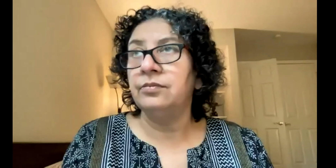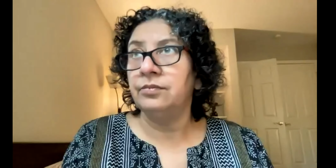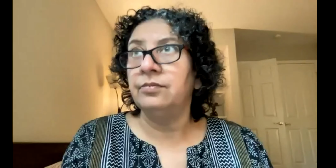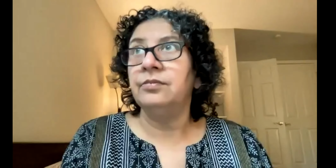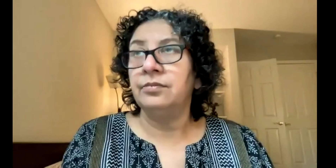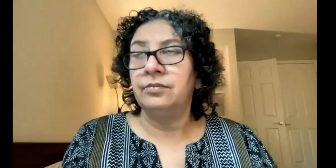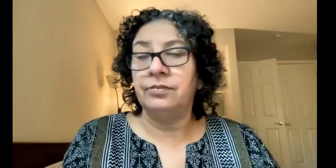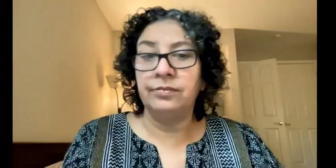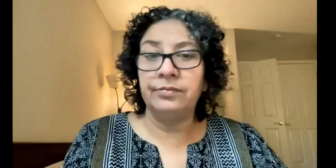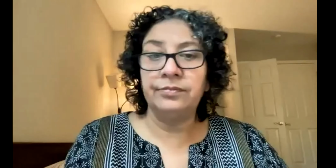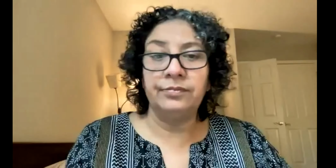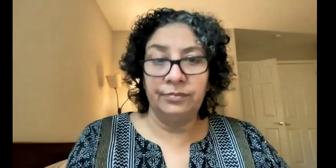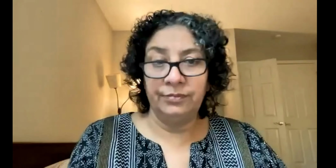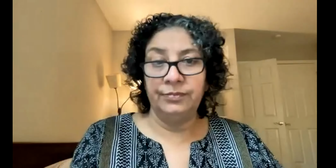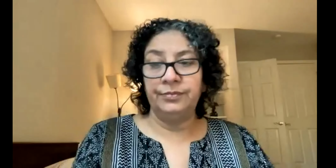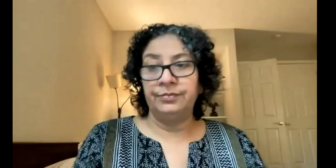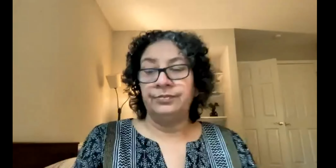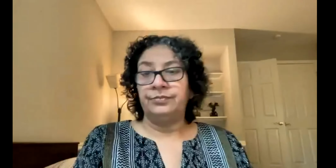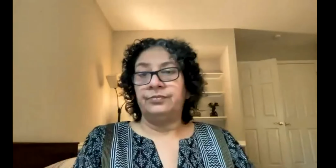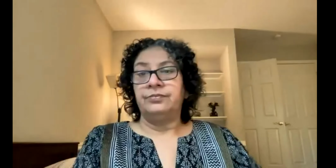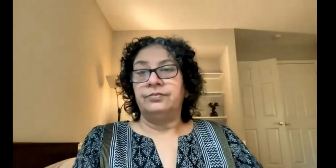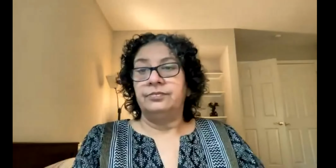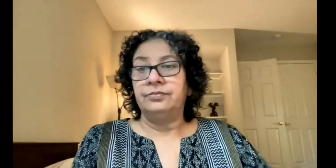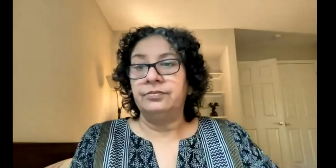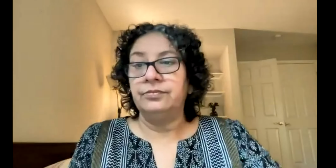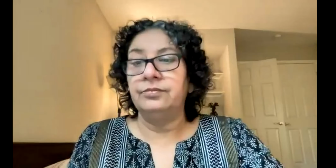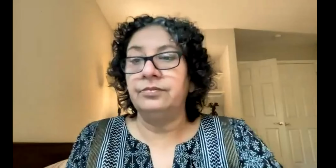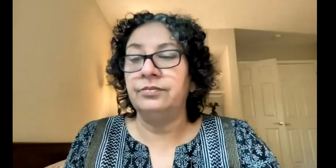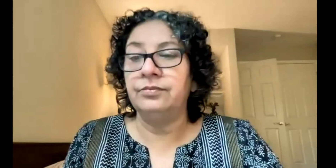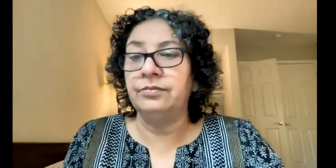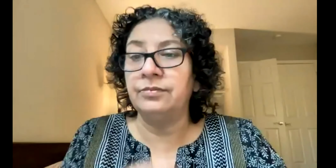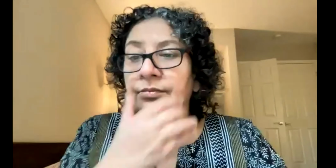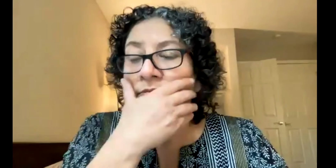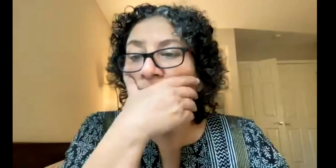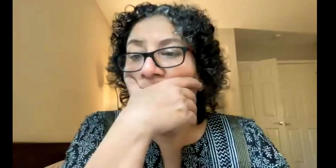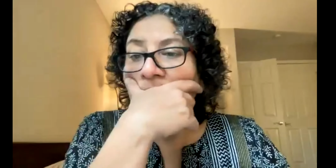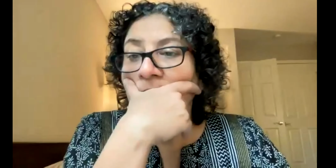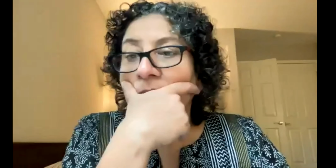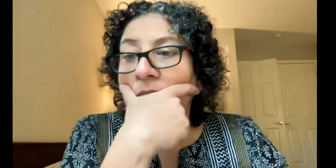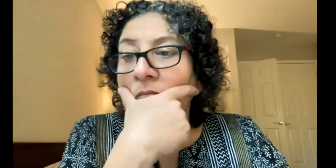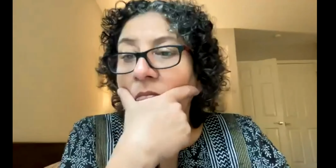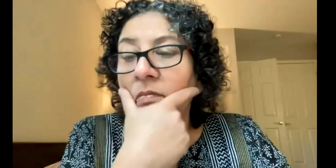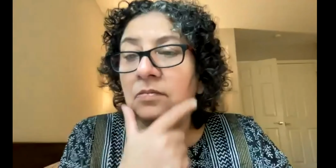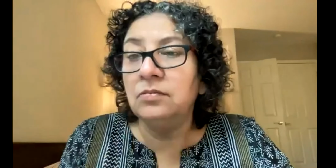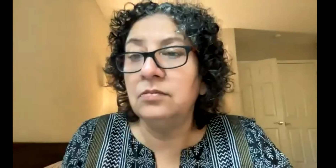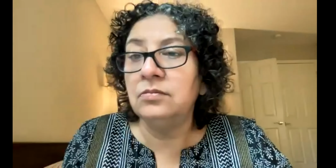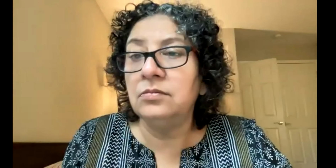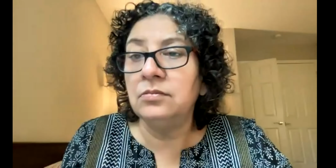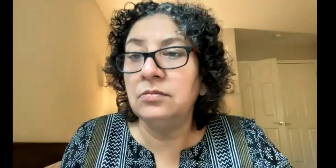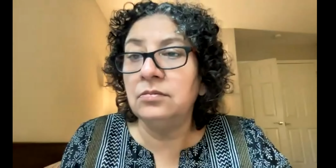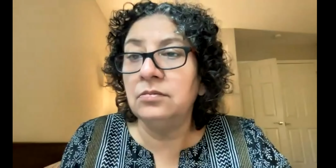academically. She can't read, she can write. We were told to get her a facilitator. Please, is that the